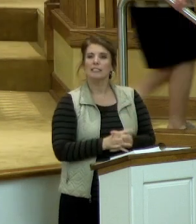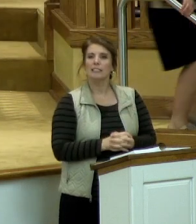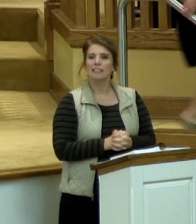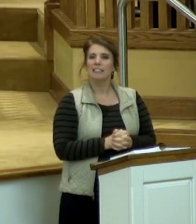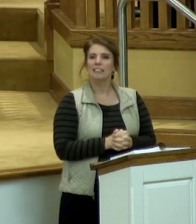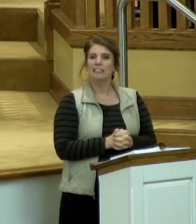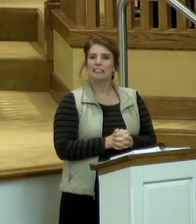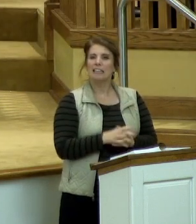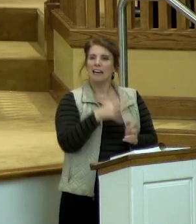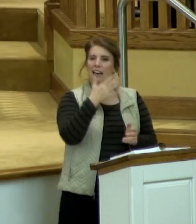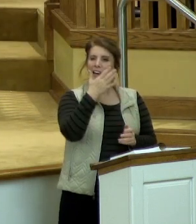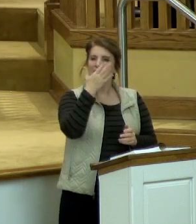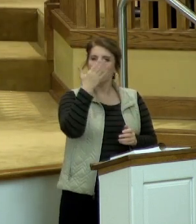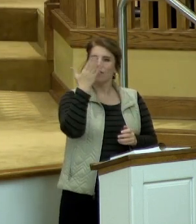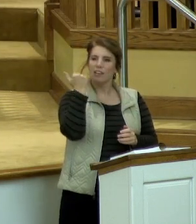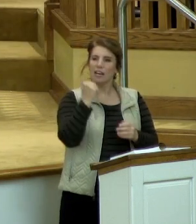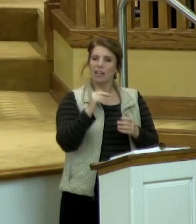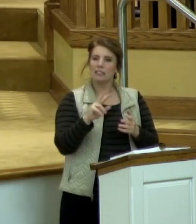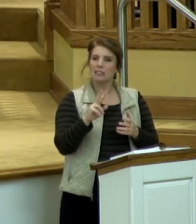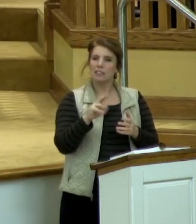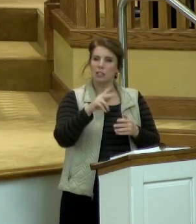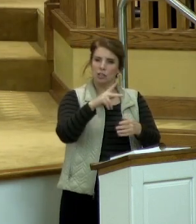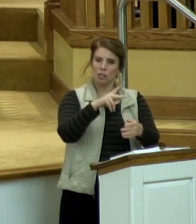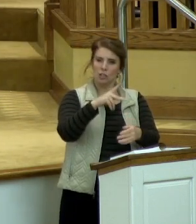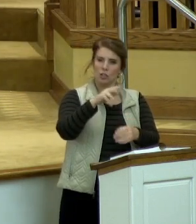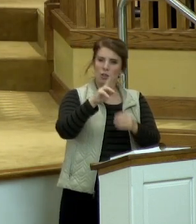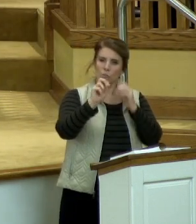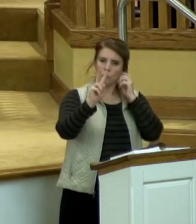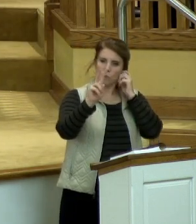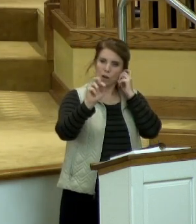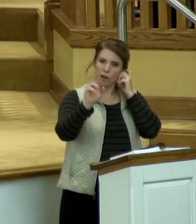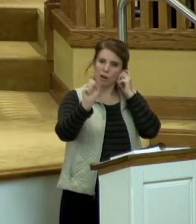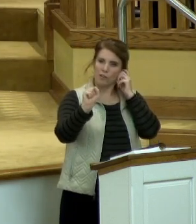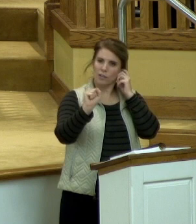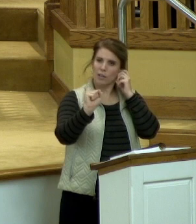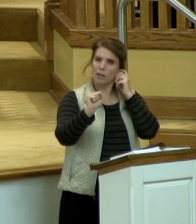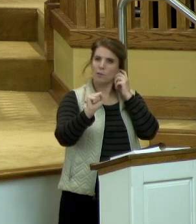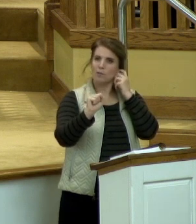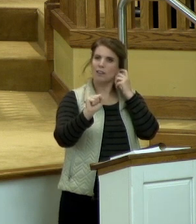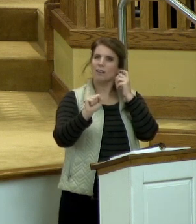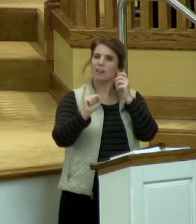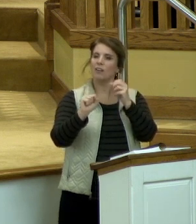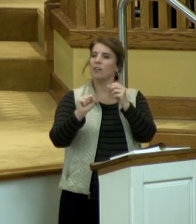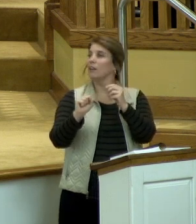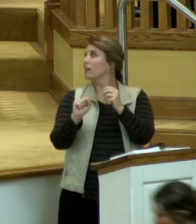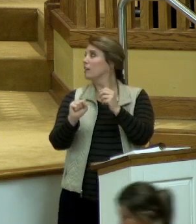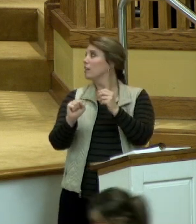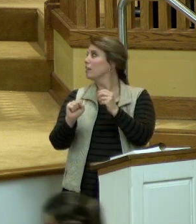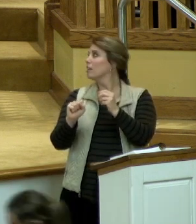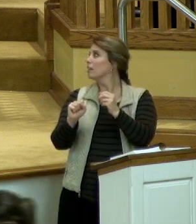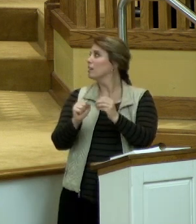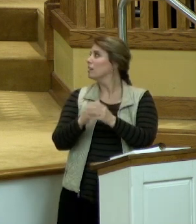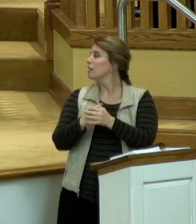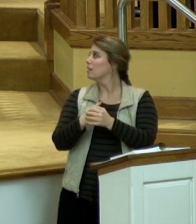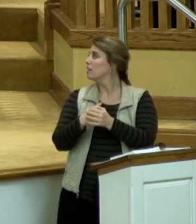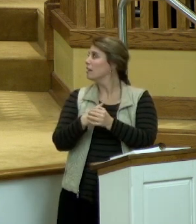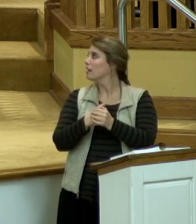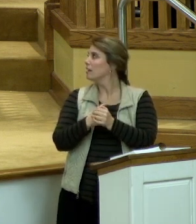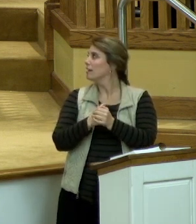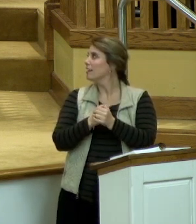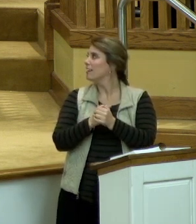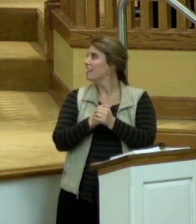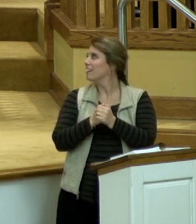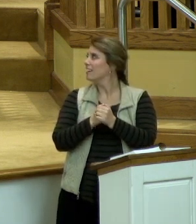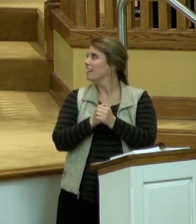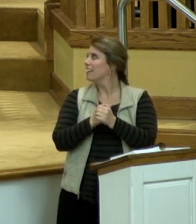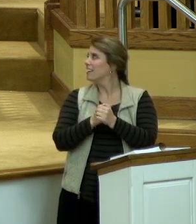one I asked for tonight. I know Proverbs 17:22 is in there somewhere. Let's go with